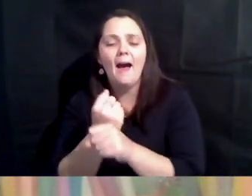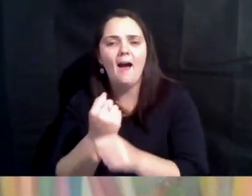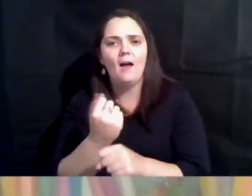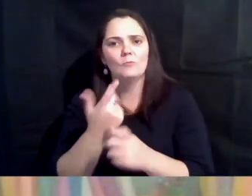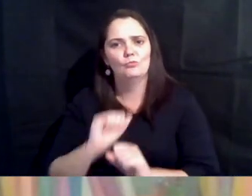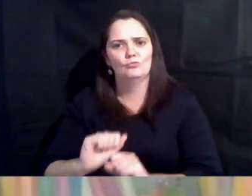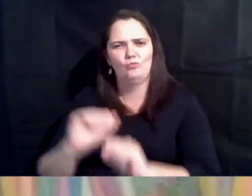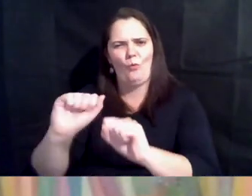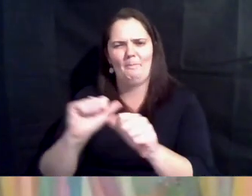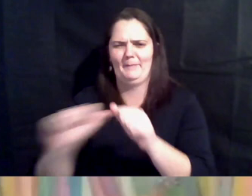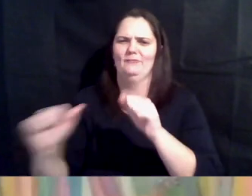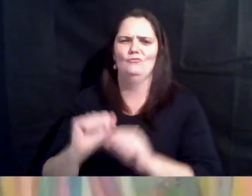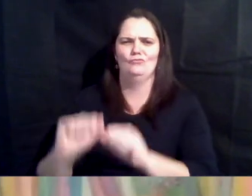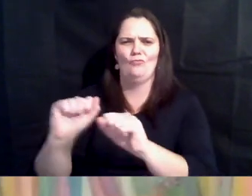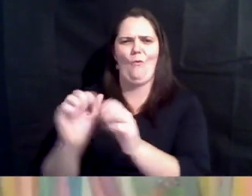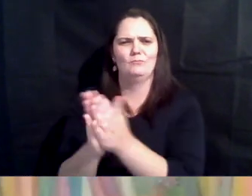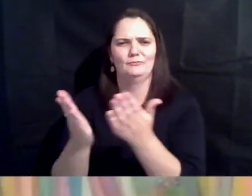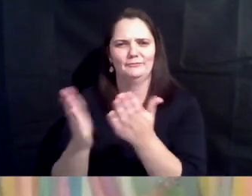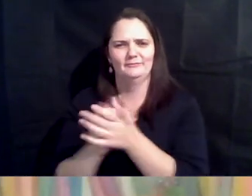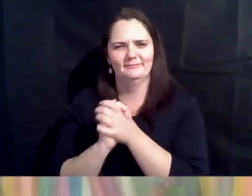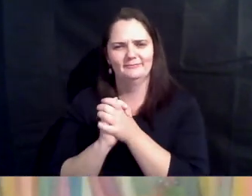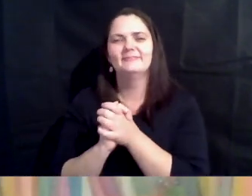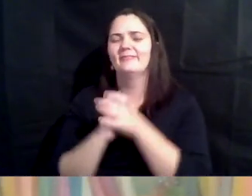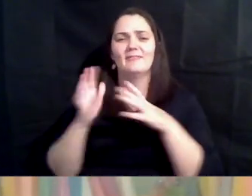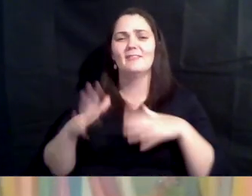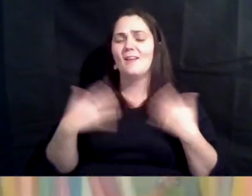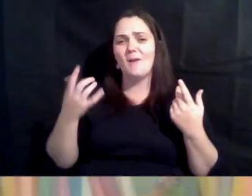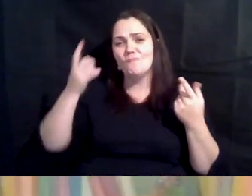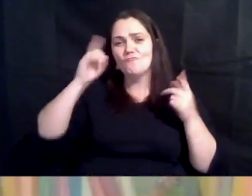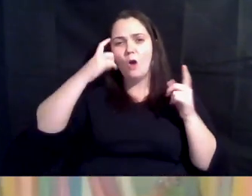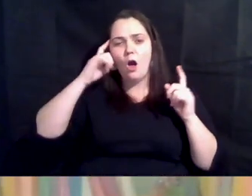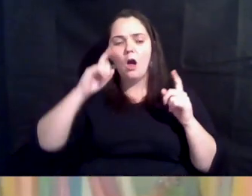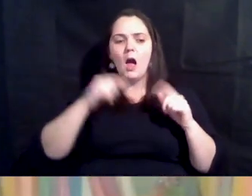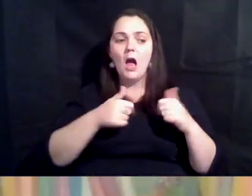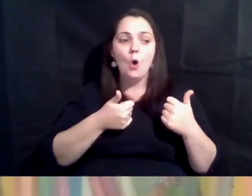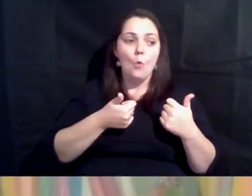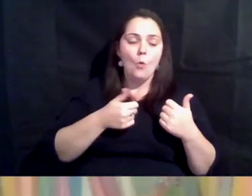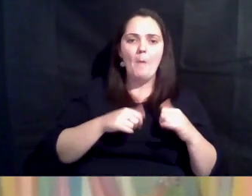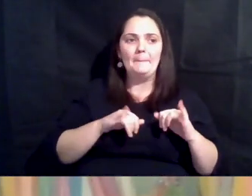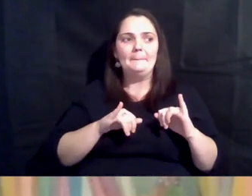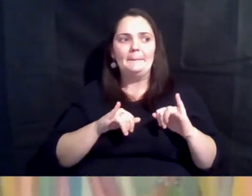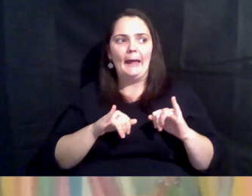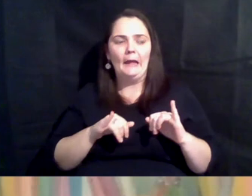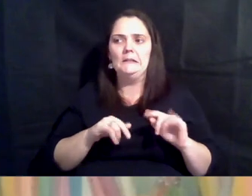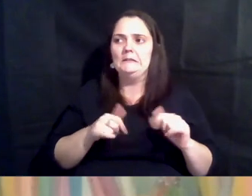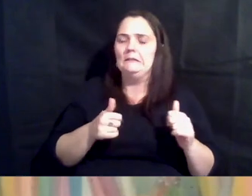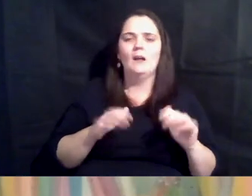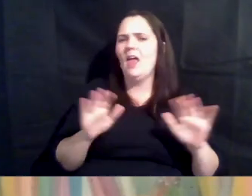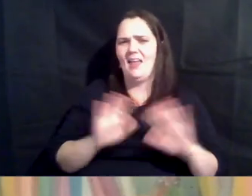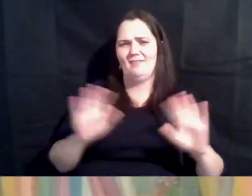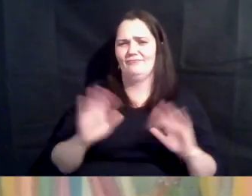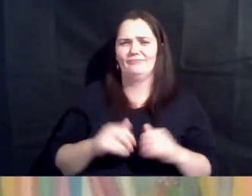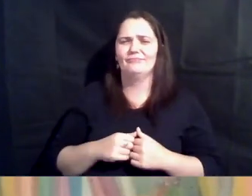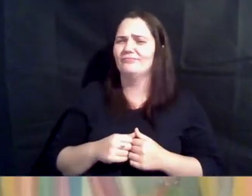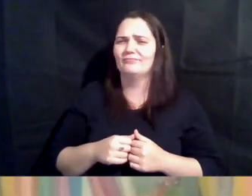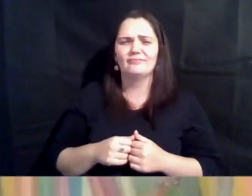mind for the art that I make too, is I try not to get too worried as to whether it's good. I'm more just trying and stay